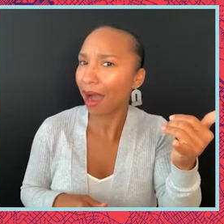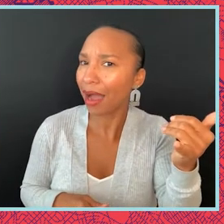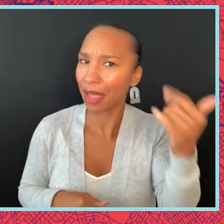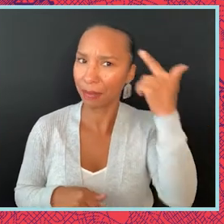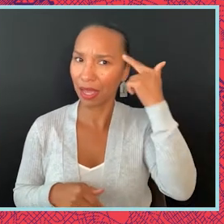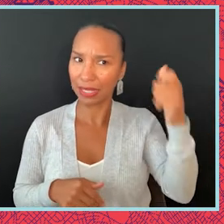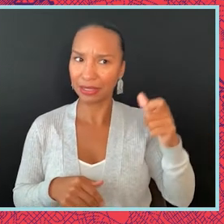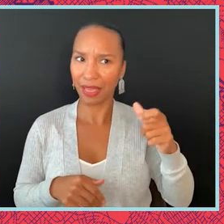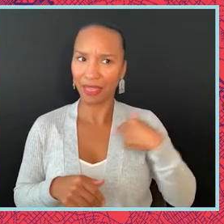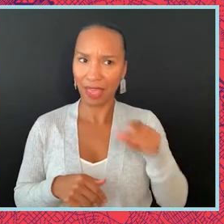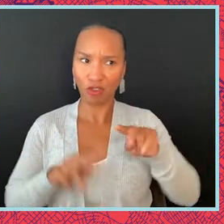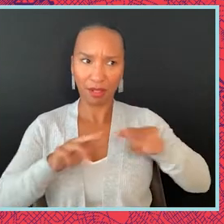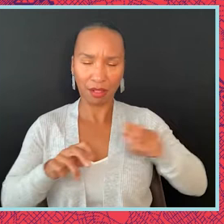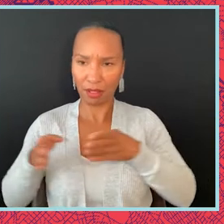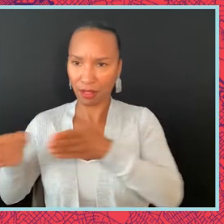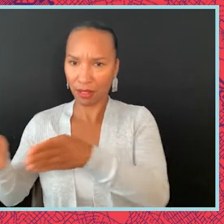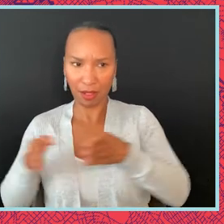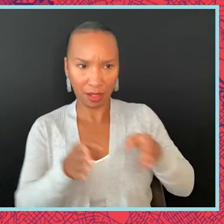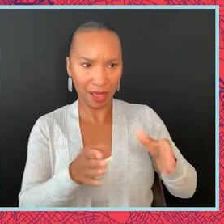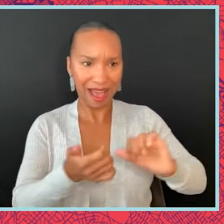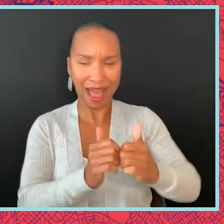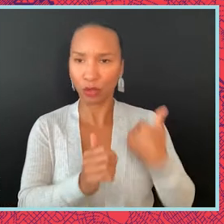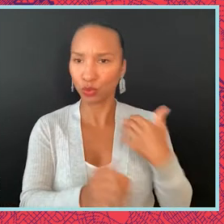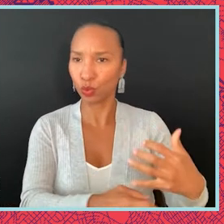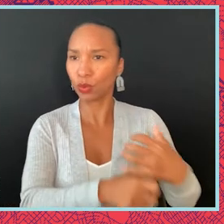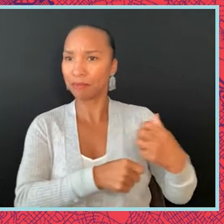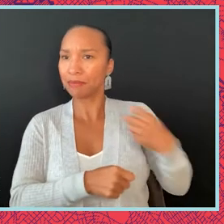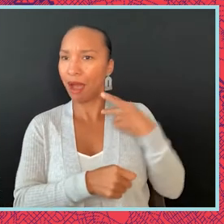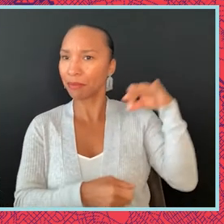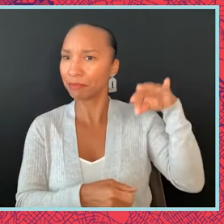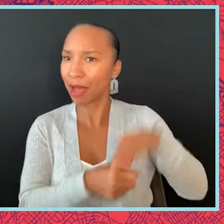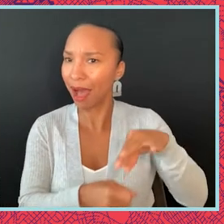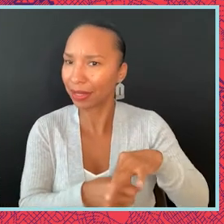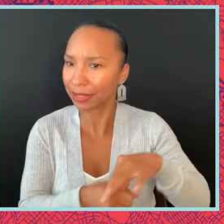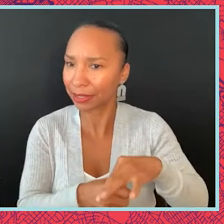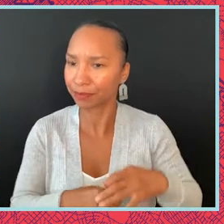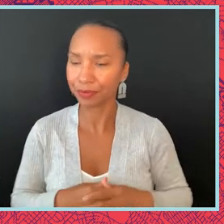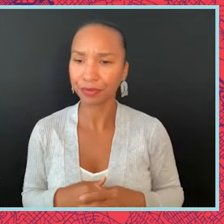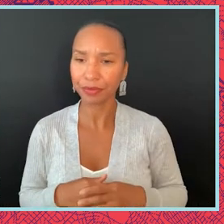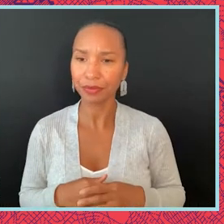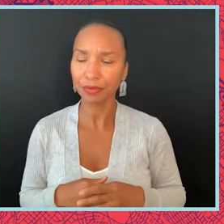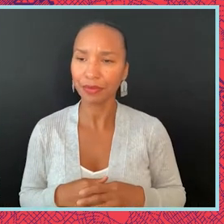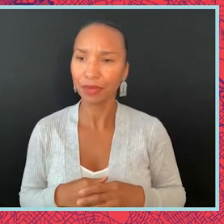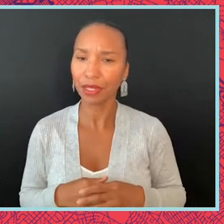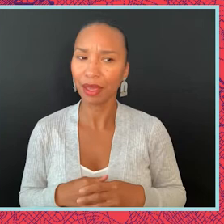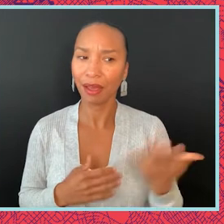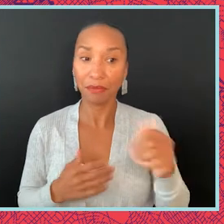paths before them for regaining the ballot. They see the possibility of just home rule, which is what we have